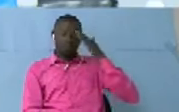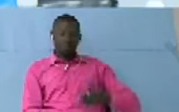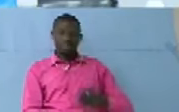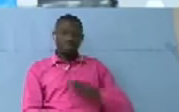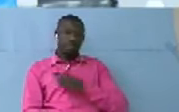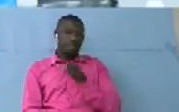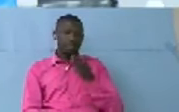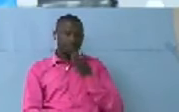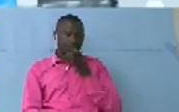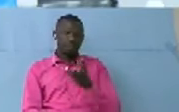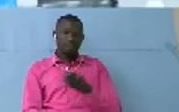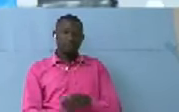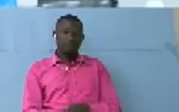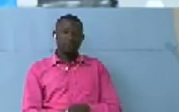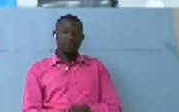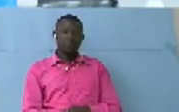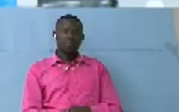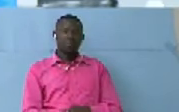said